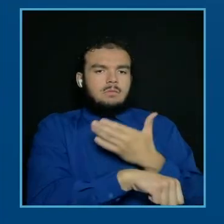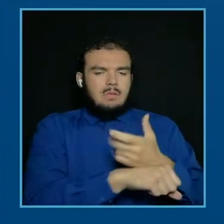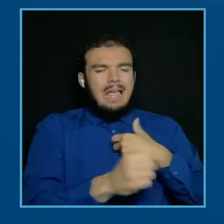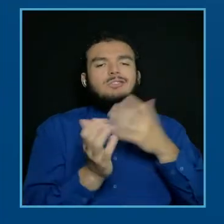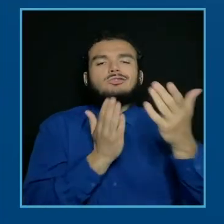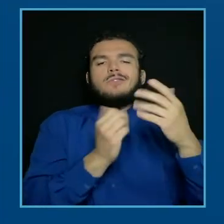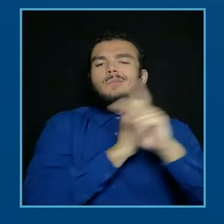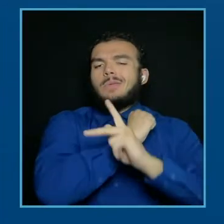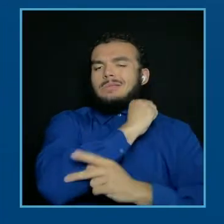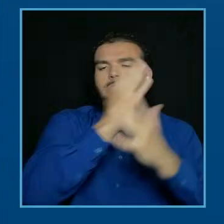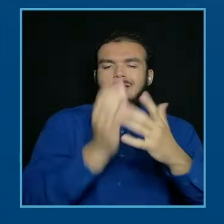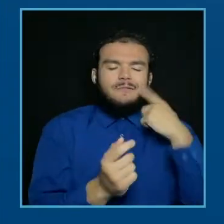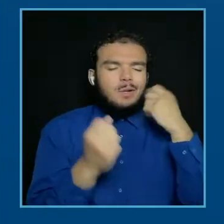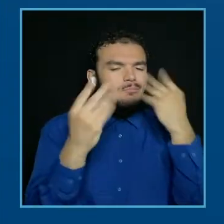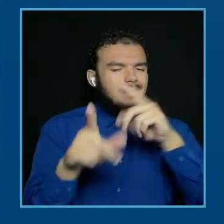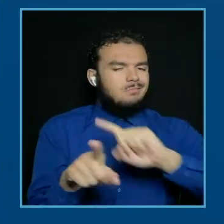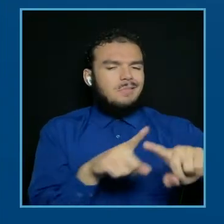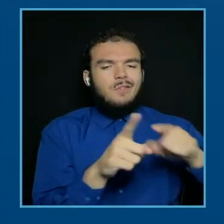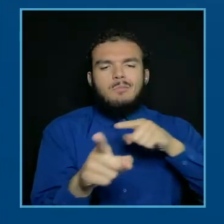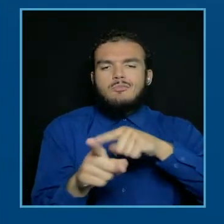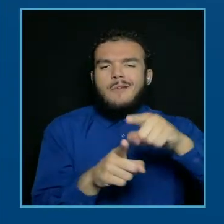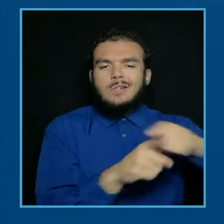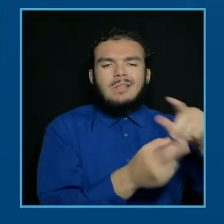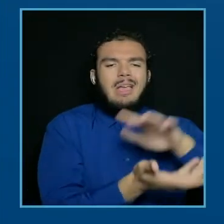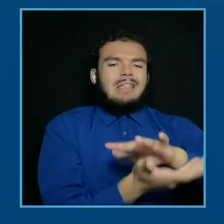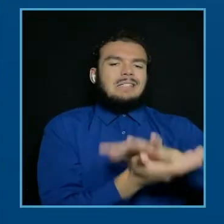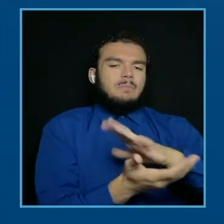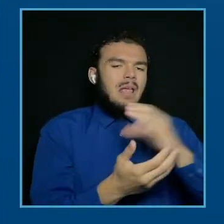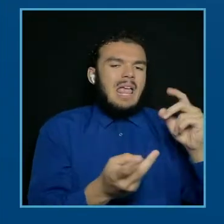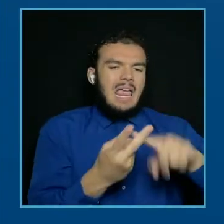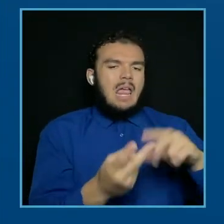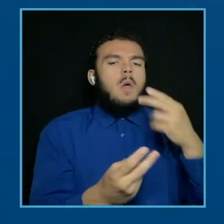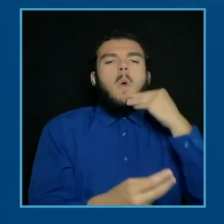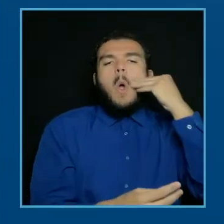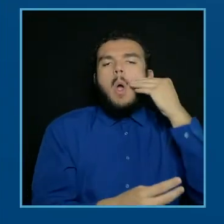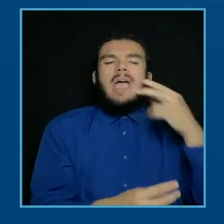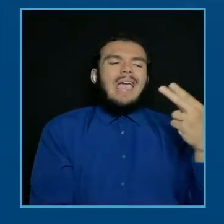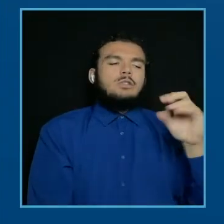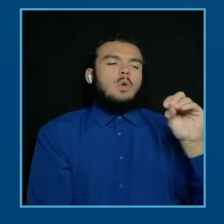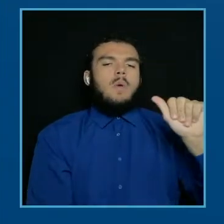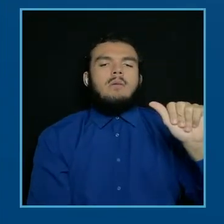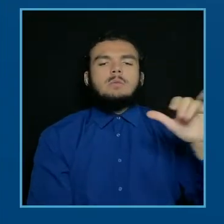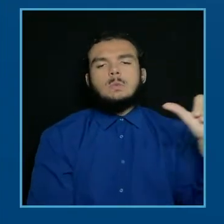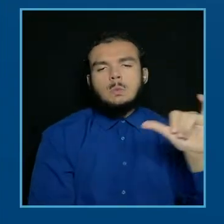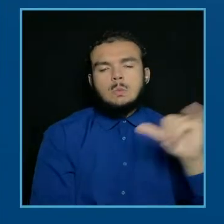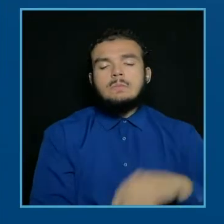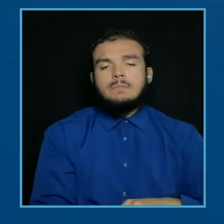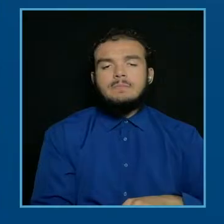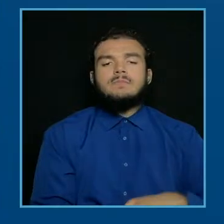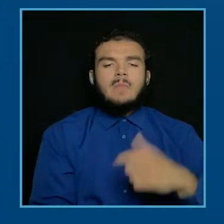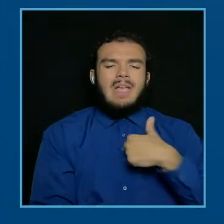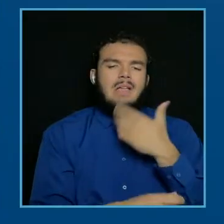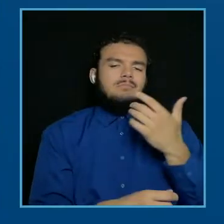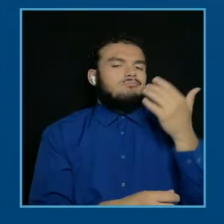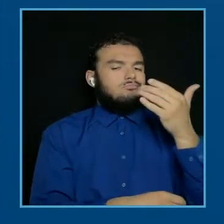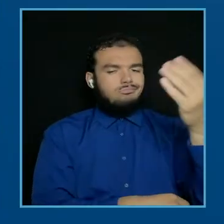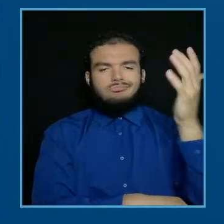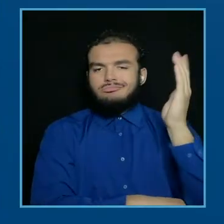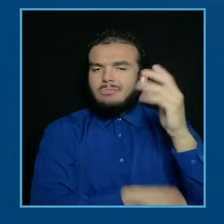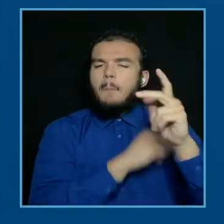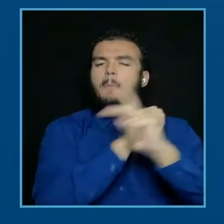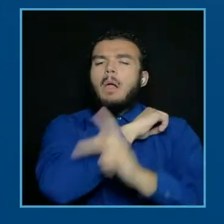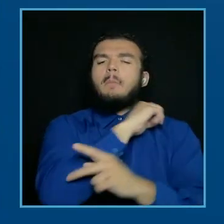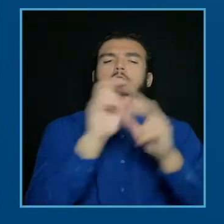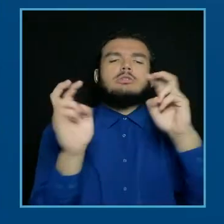a number of professional, academic, and homeowners associations. I regularly speak on parliamentary topics to